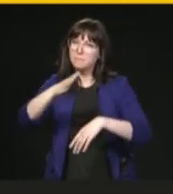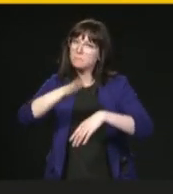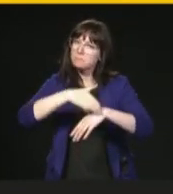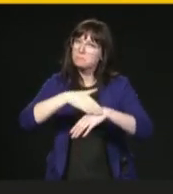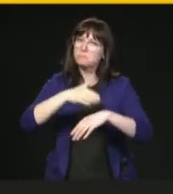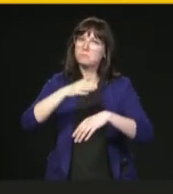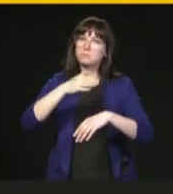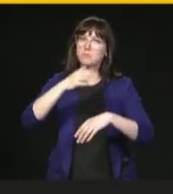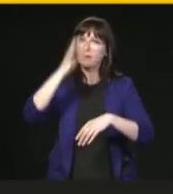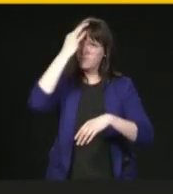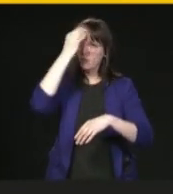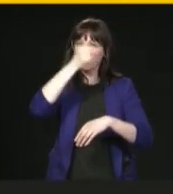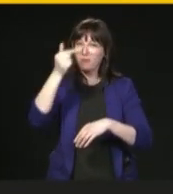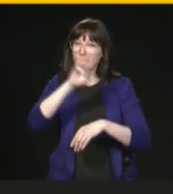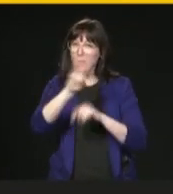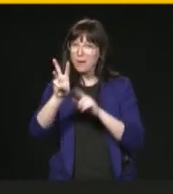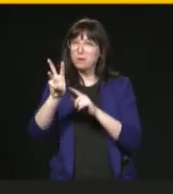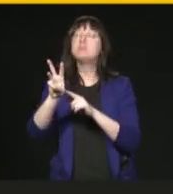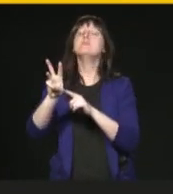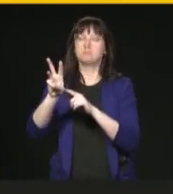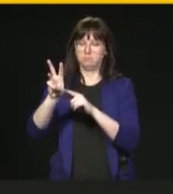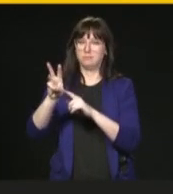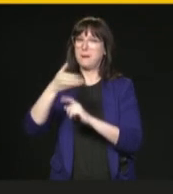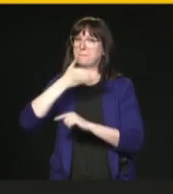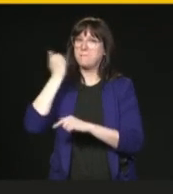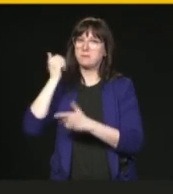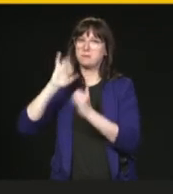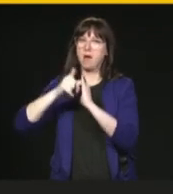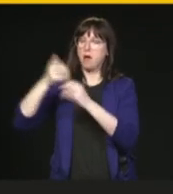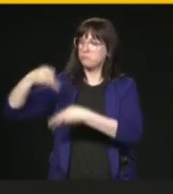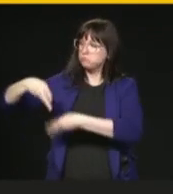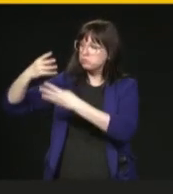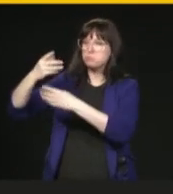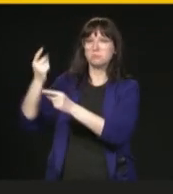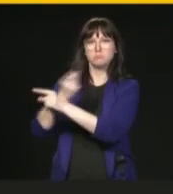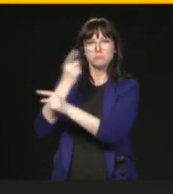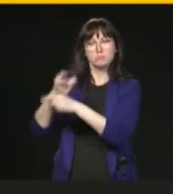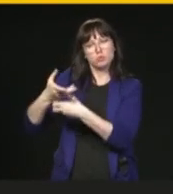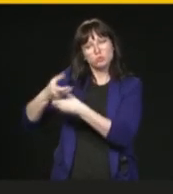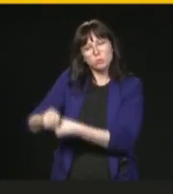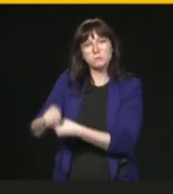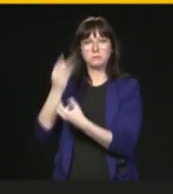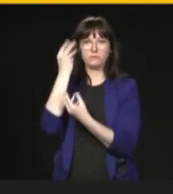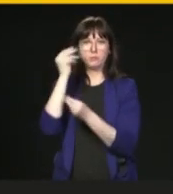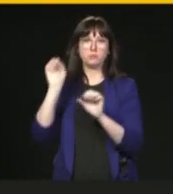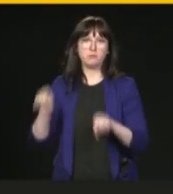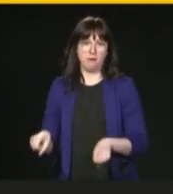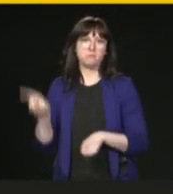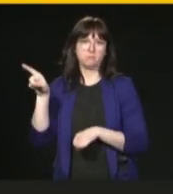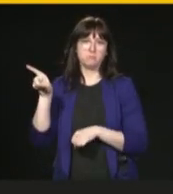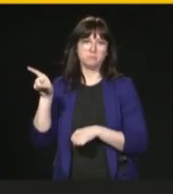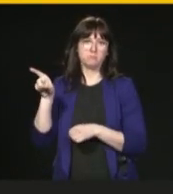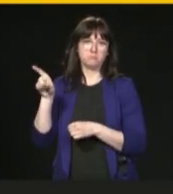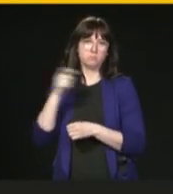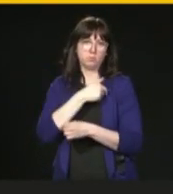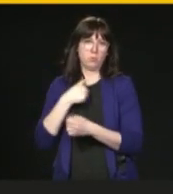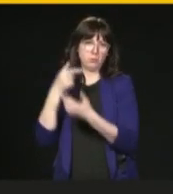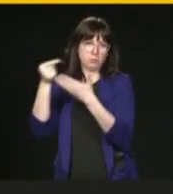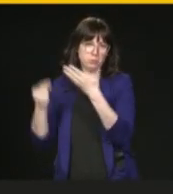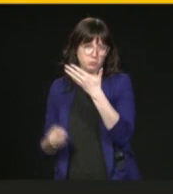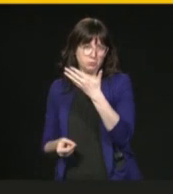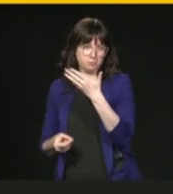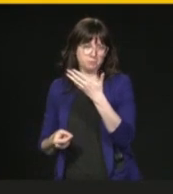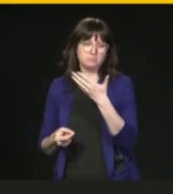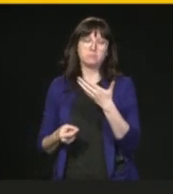government website is the best place to find reliable information about what we're doing.